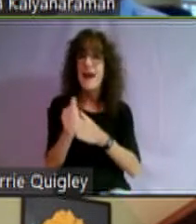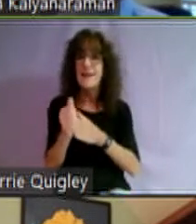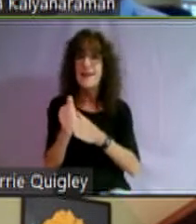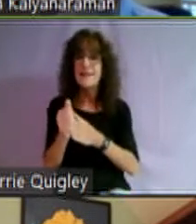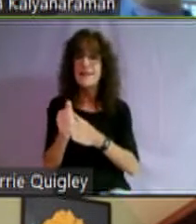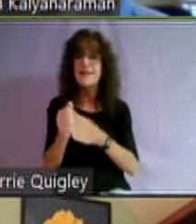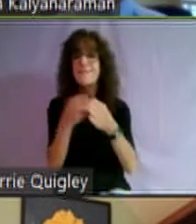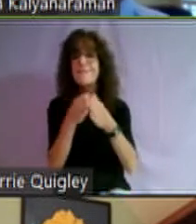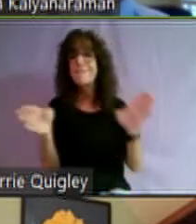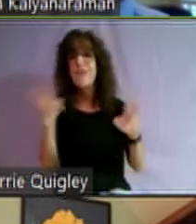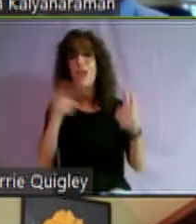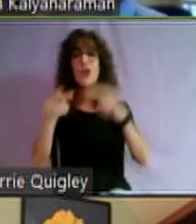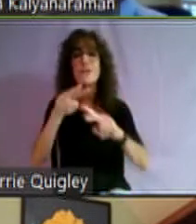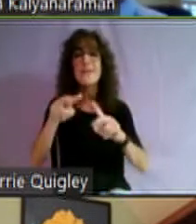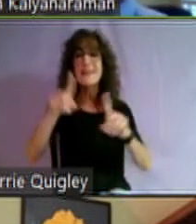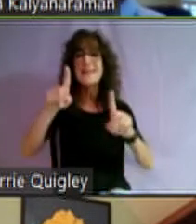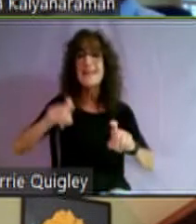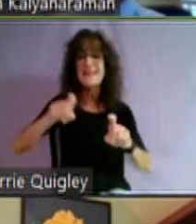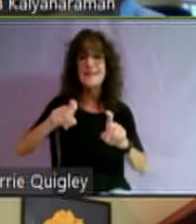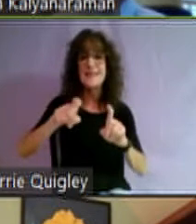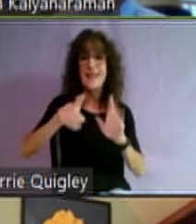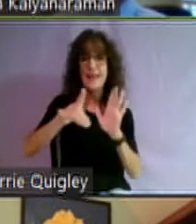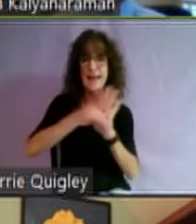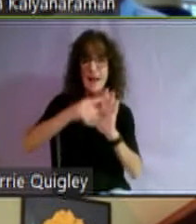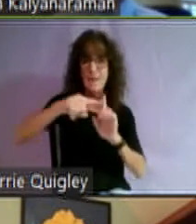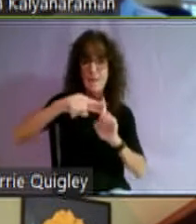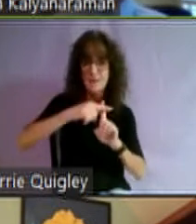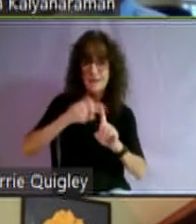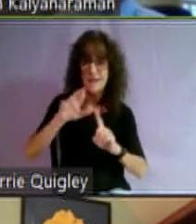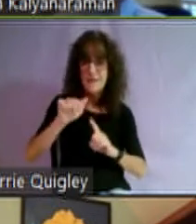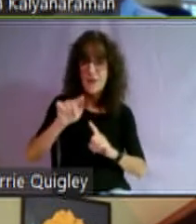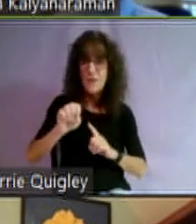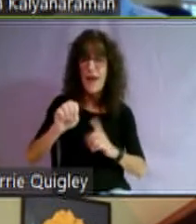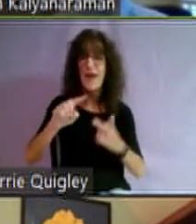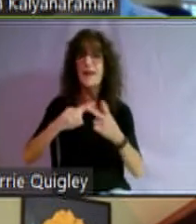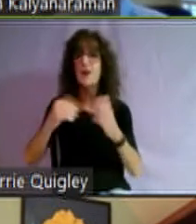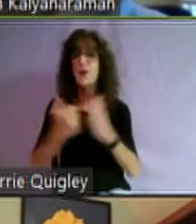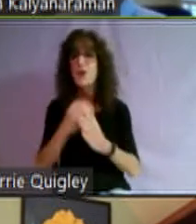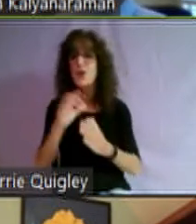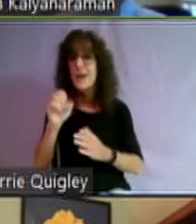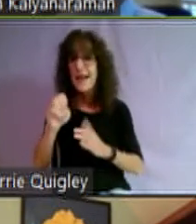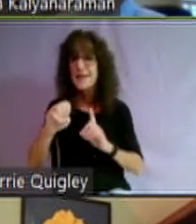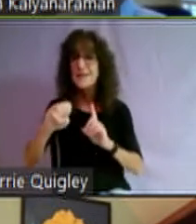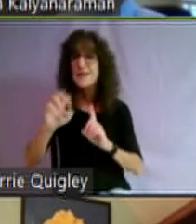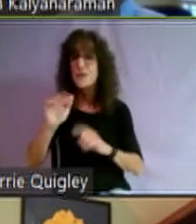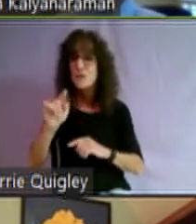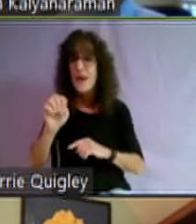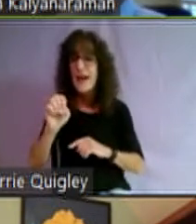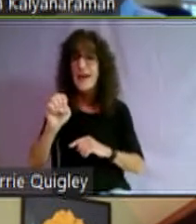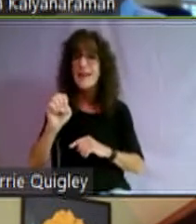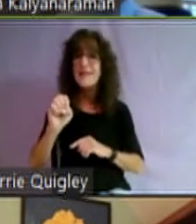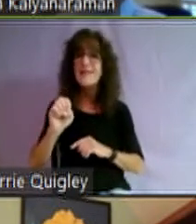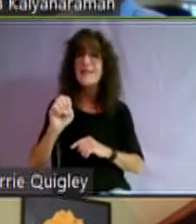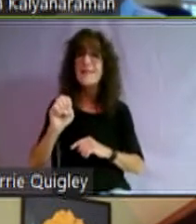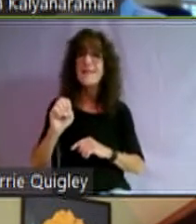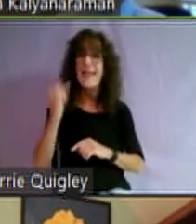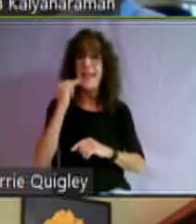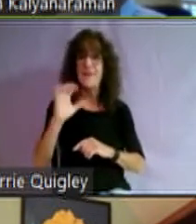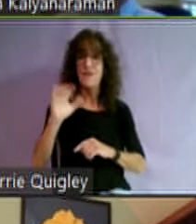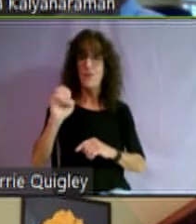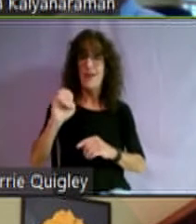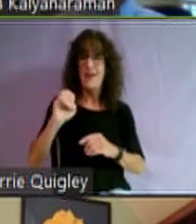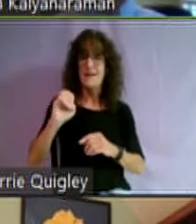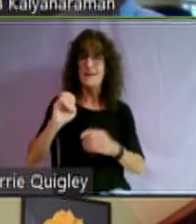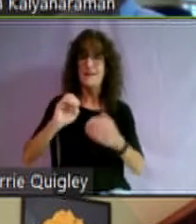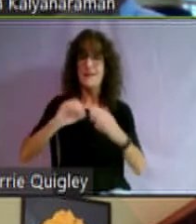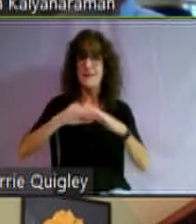at testing positivity rate and the new case rate, and says that ideally your case rate is less than 5